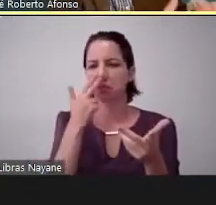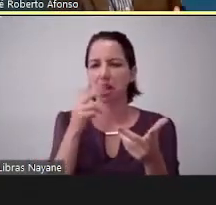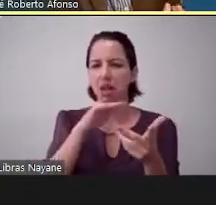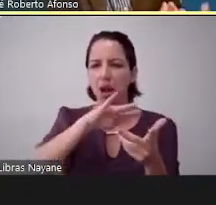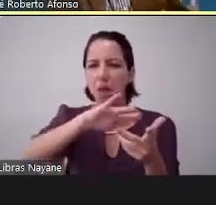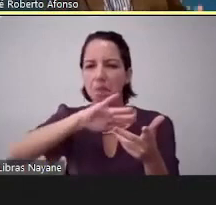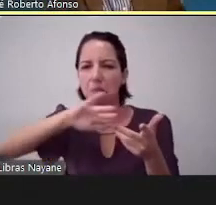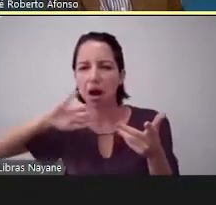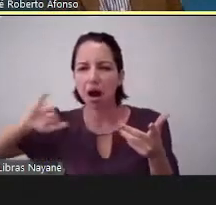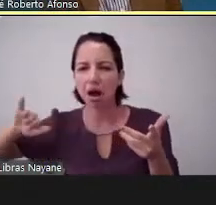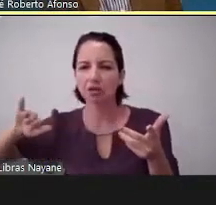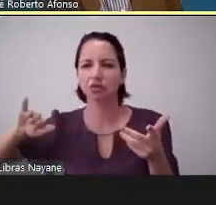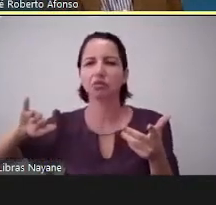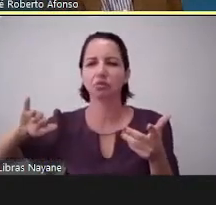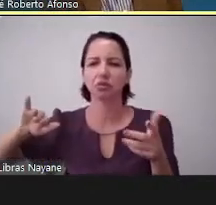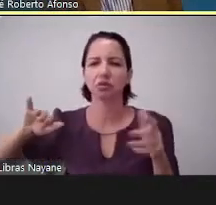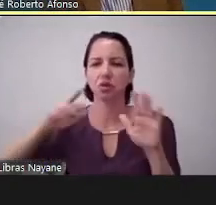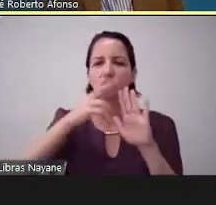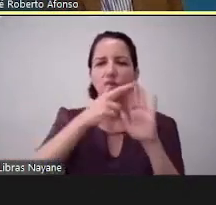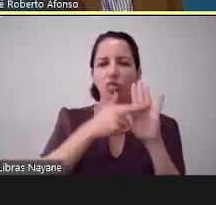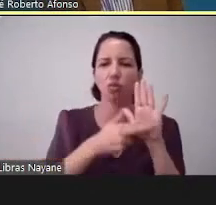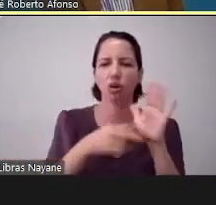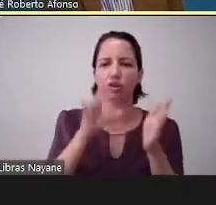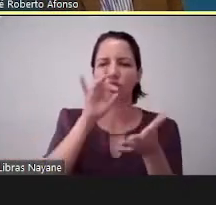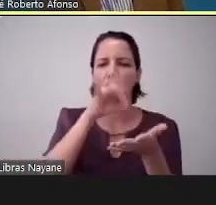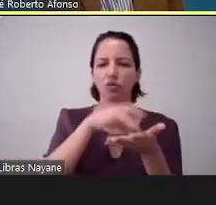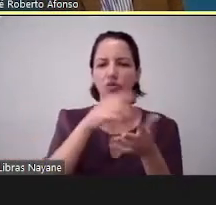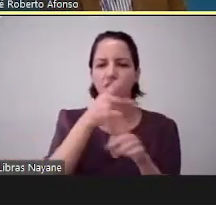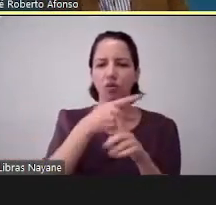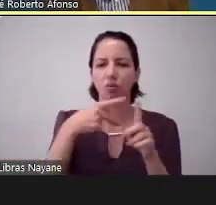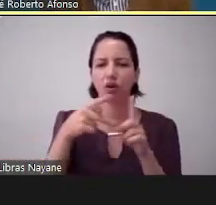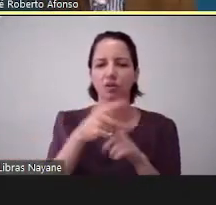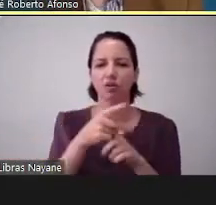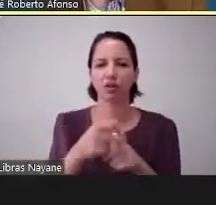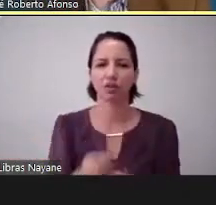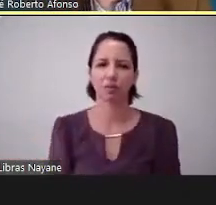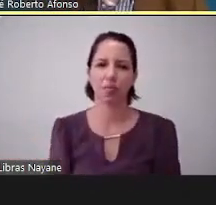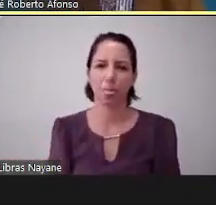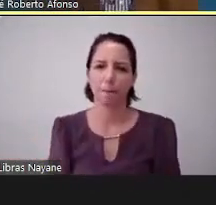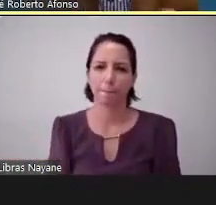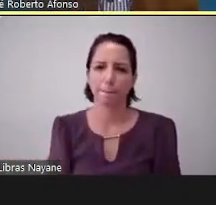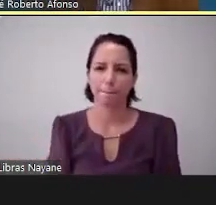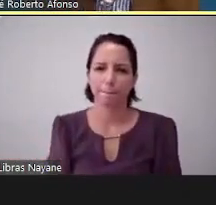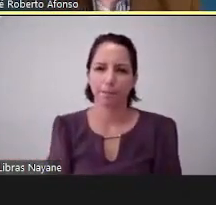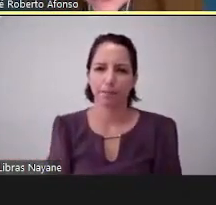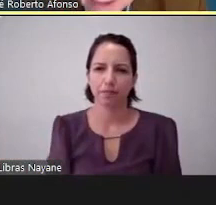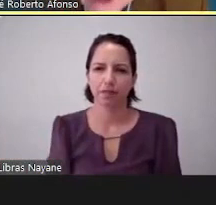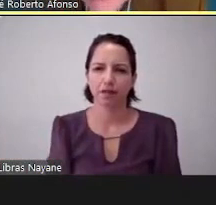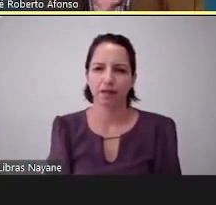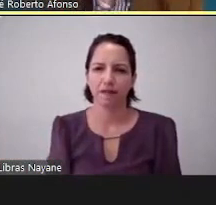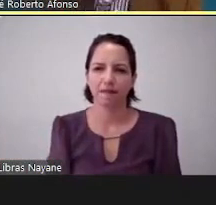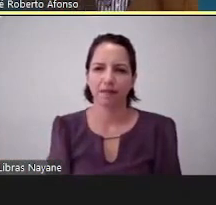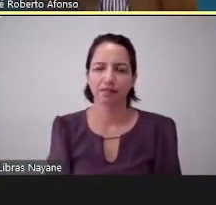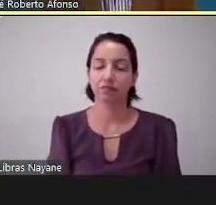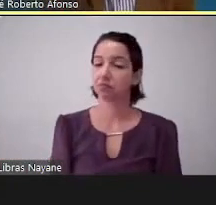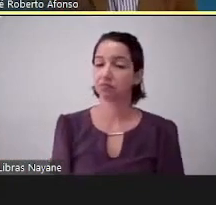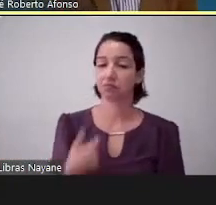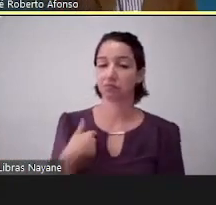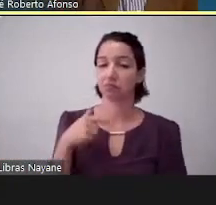that are staying in, at the margin of what is the official Social